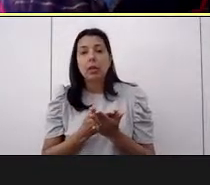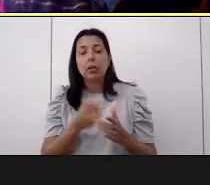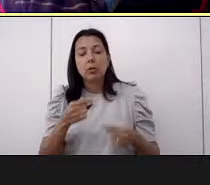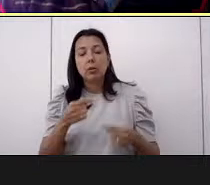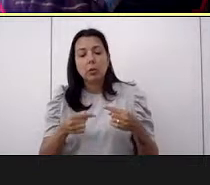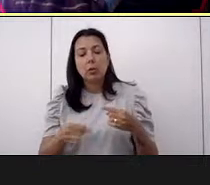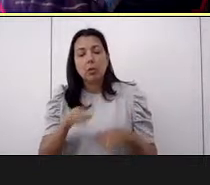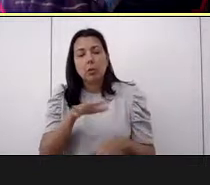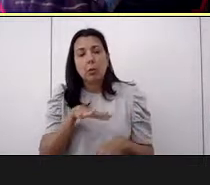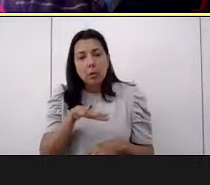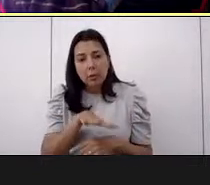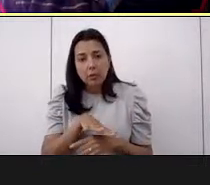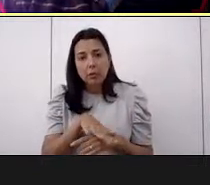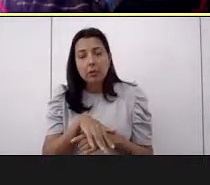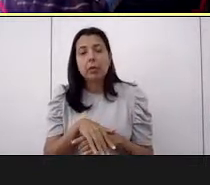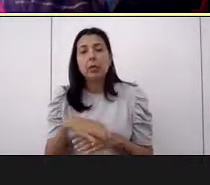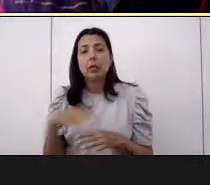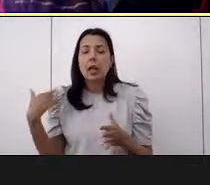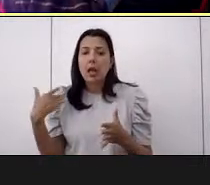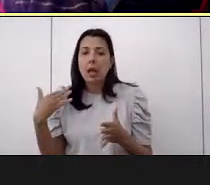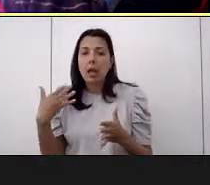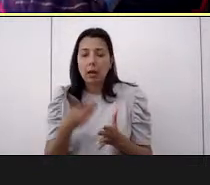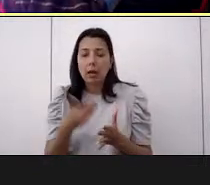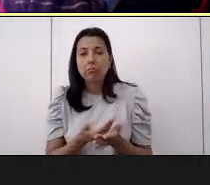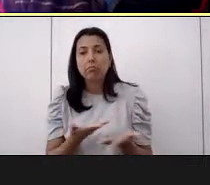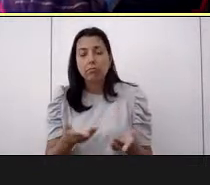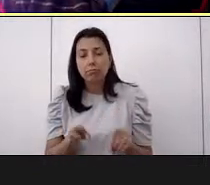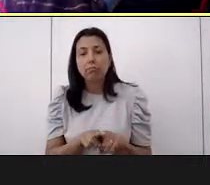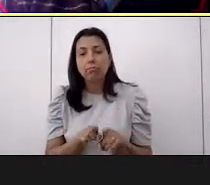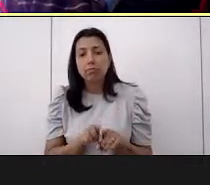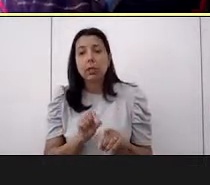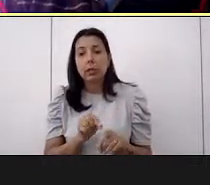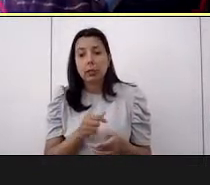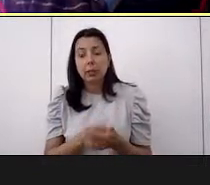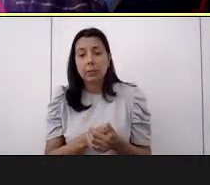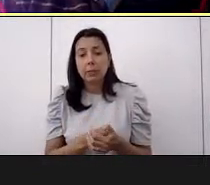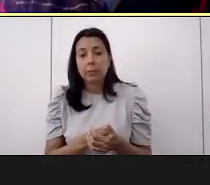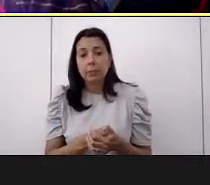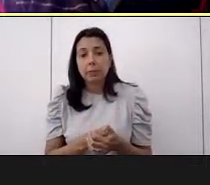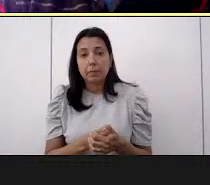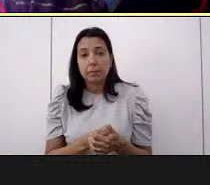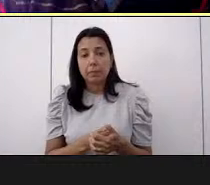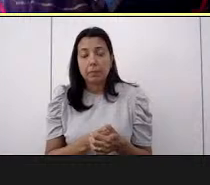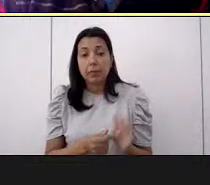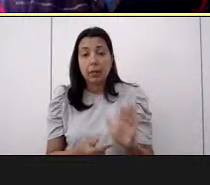as they do not directly control the actor responsible for implementing public policies.